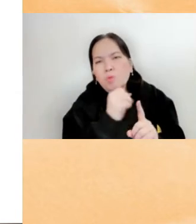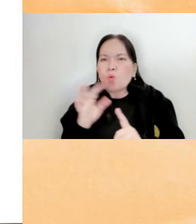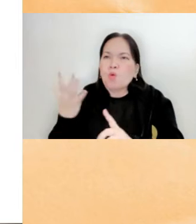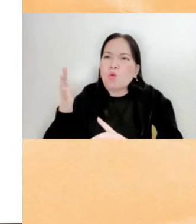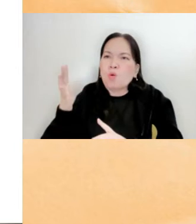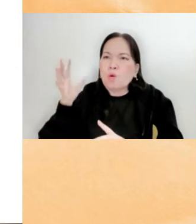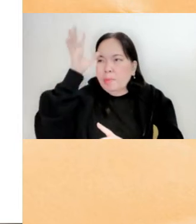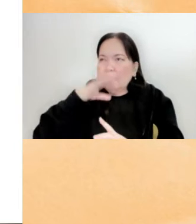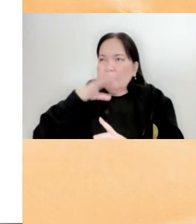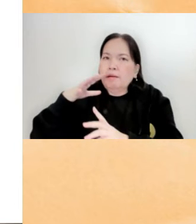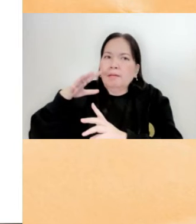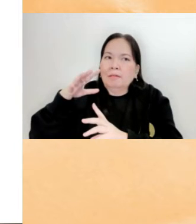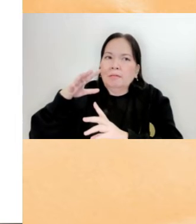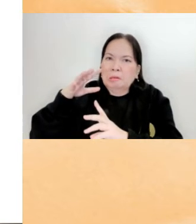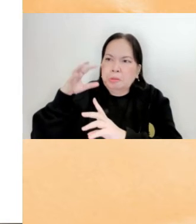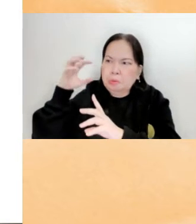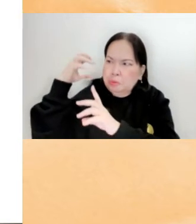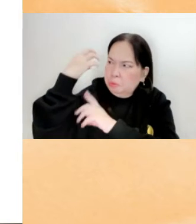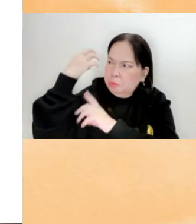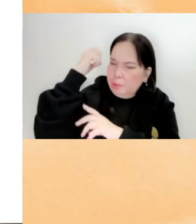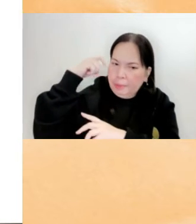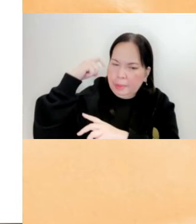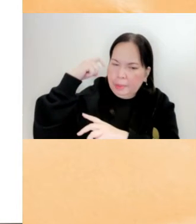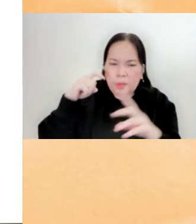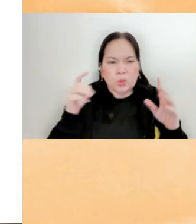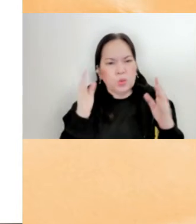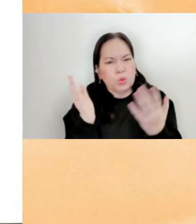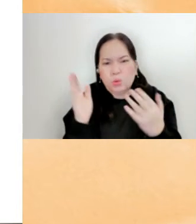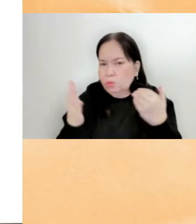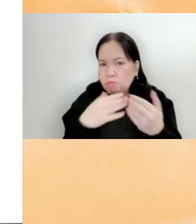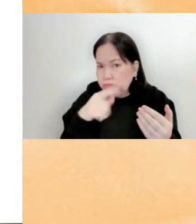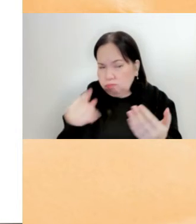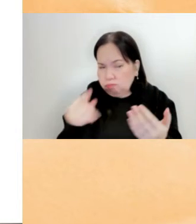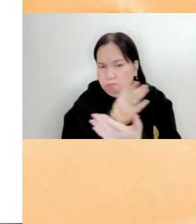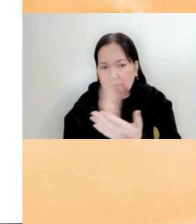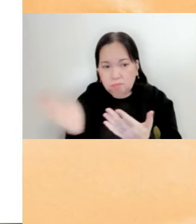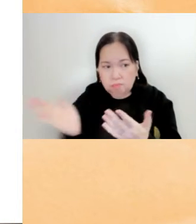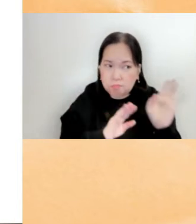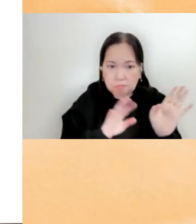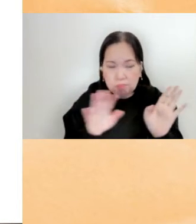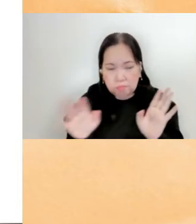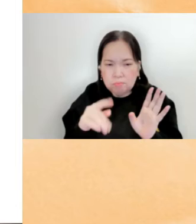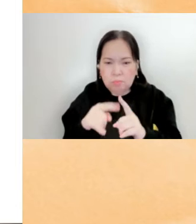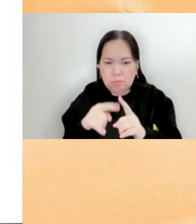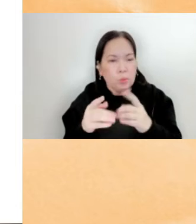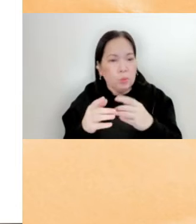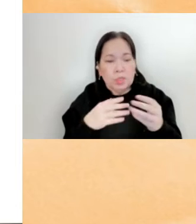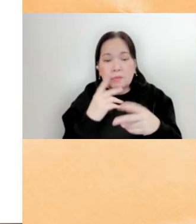between. No matter what kind of parenting we do, what is important